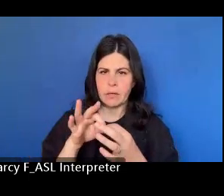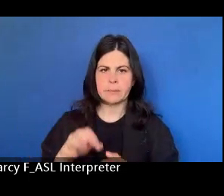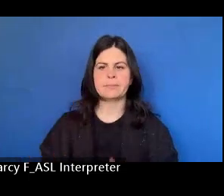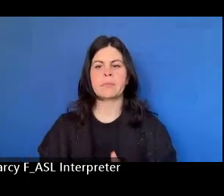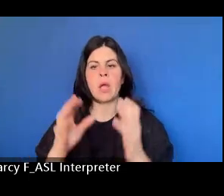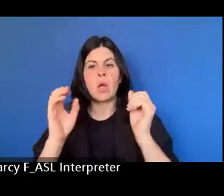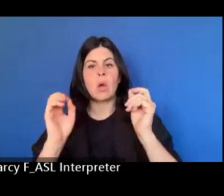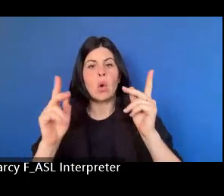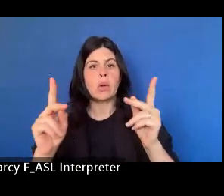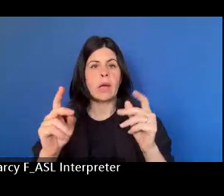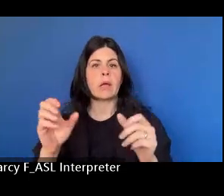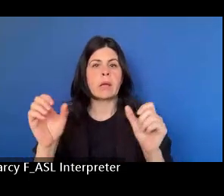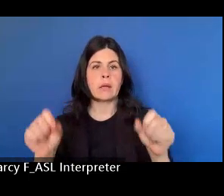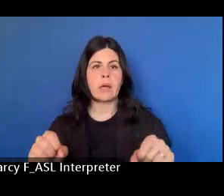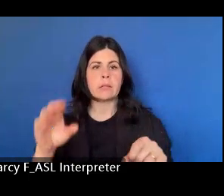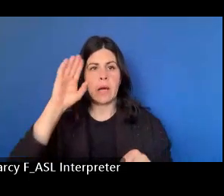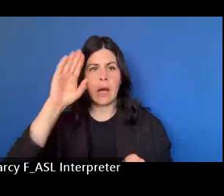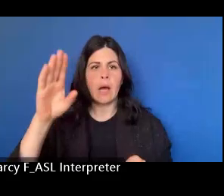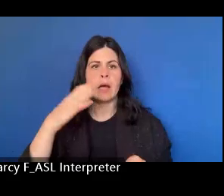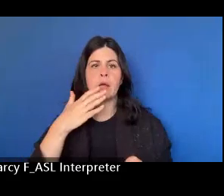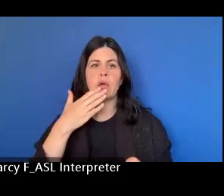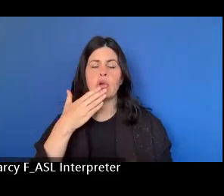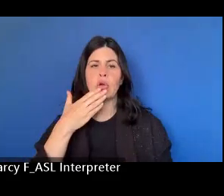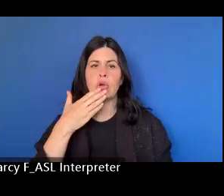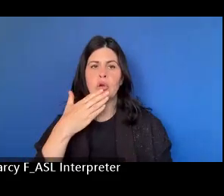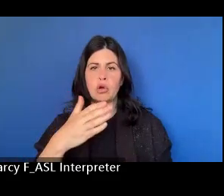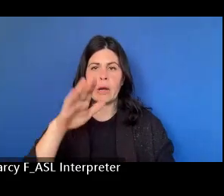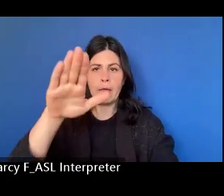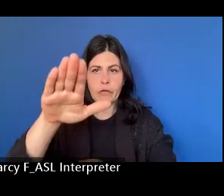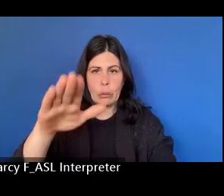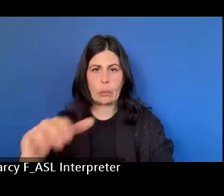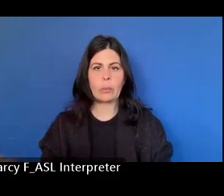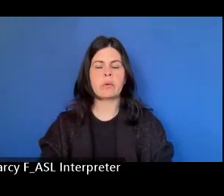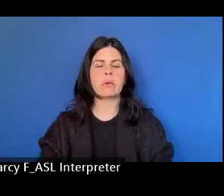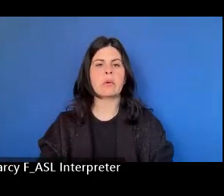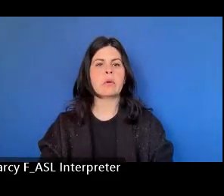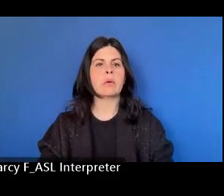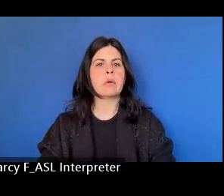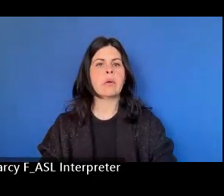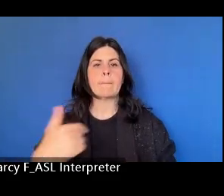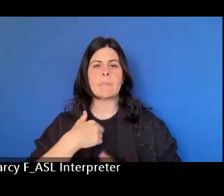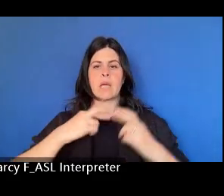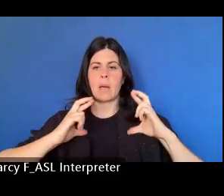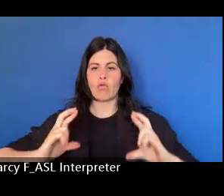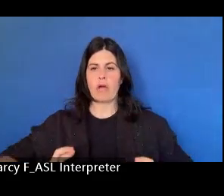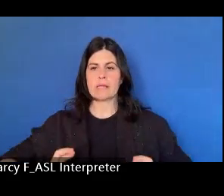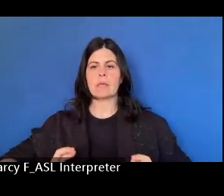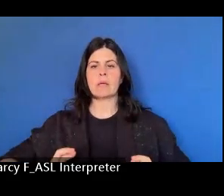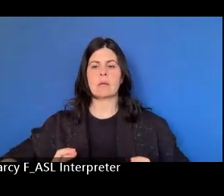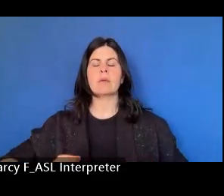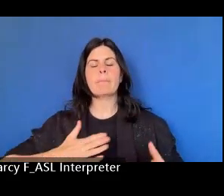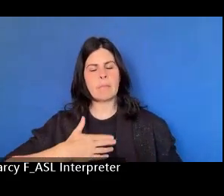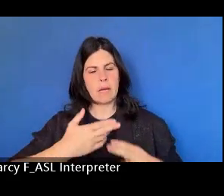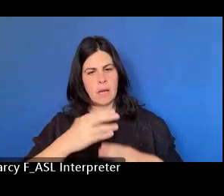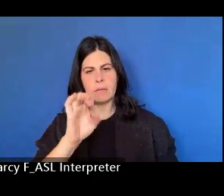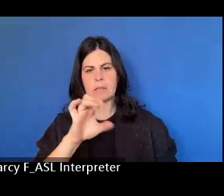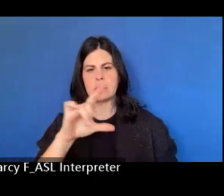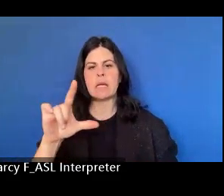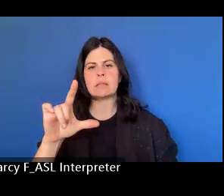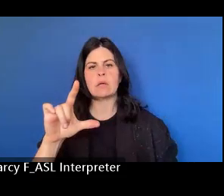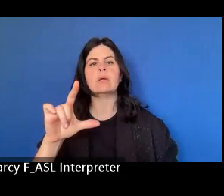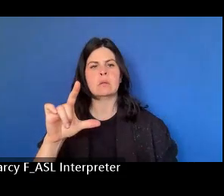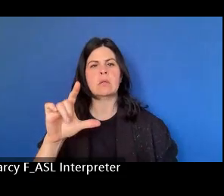Okay. Yes, hi, good afternoon. I am a resident of, my name is Cecil Howell. I'm a